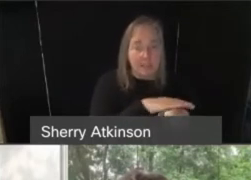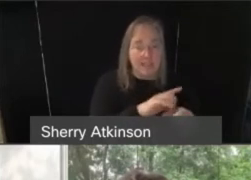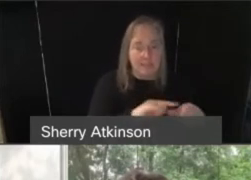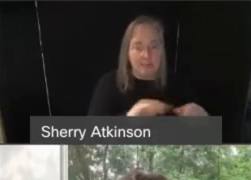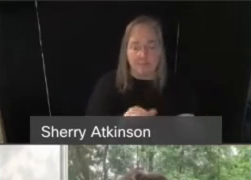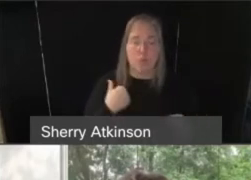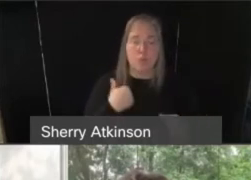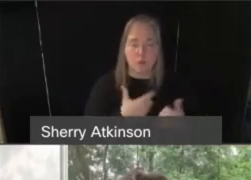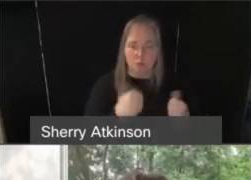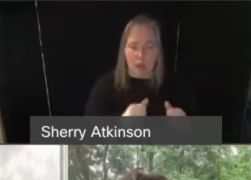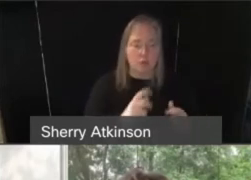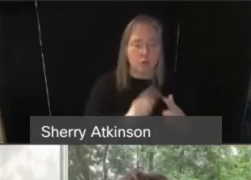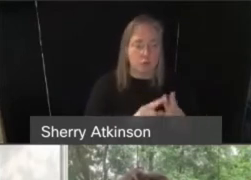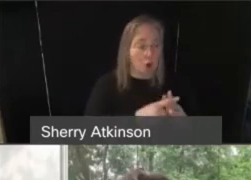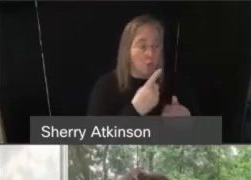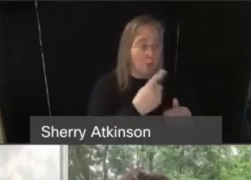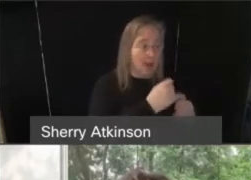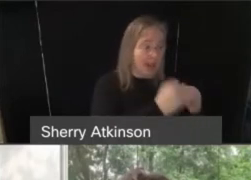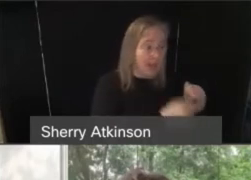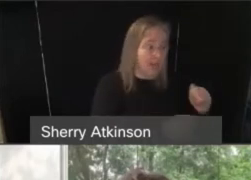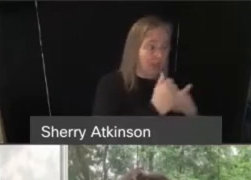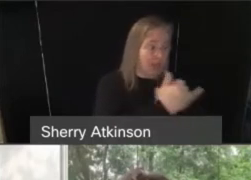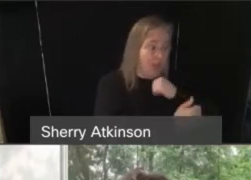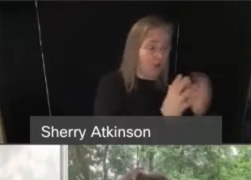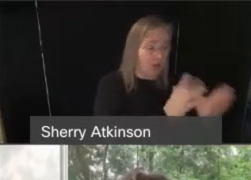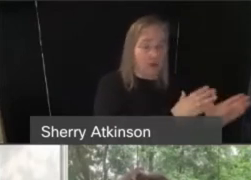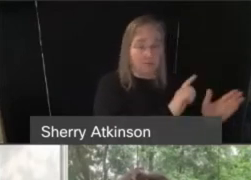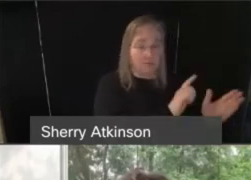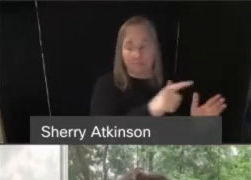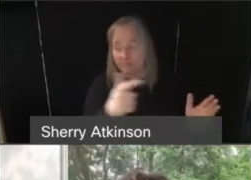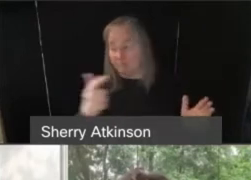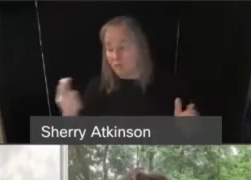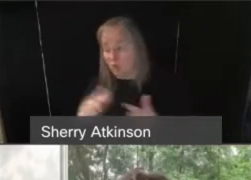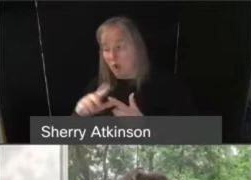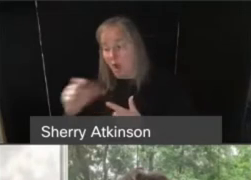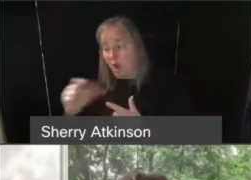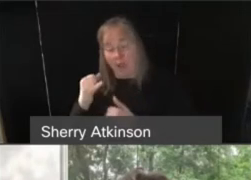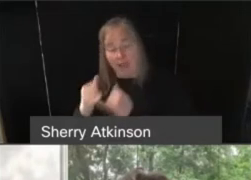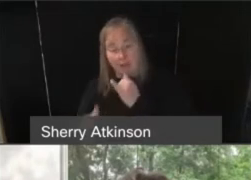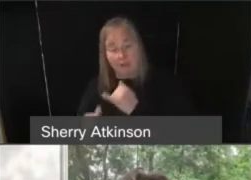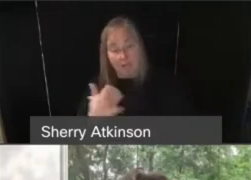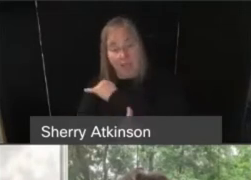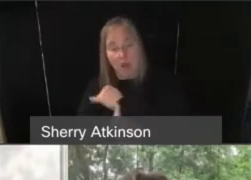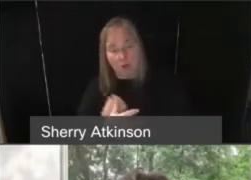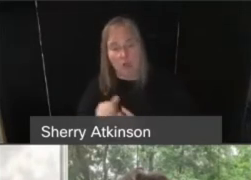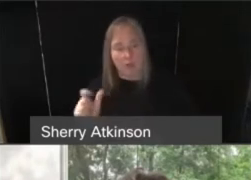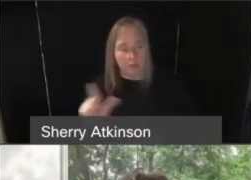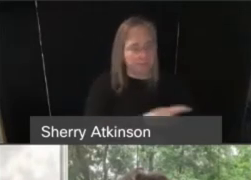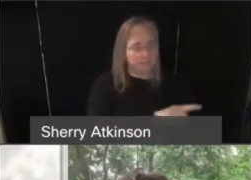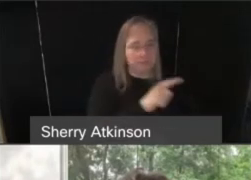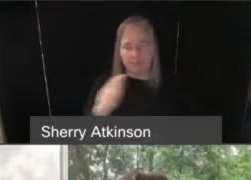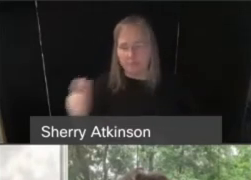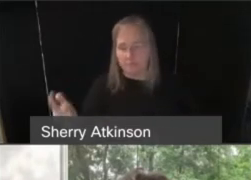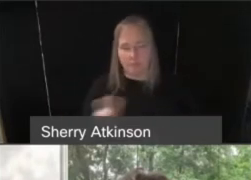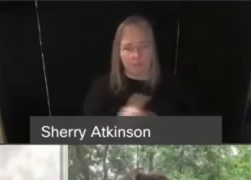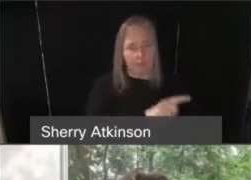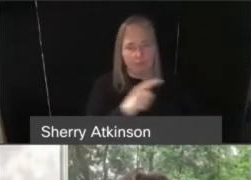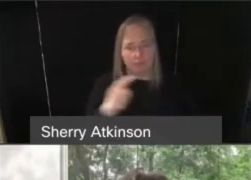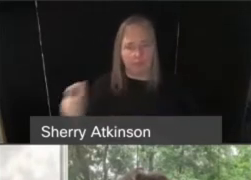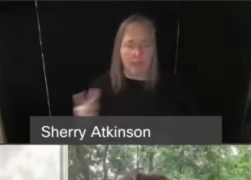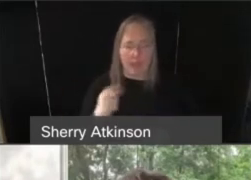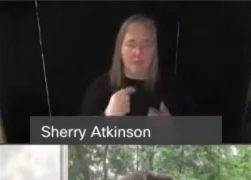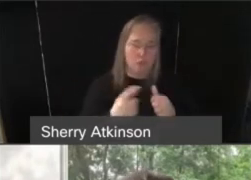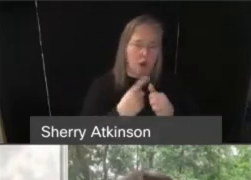from one end of the county to the other end of the county. We try to work our way through and prioritize our locations that